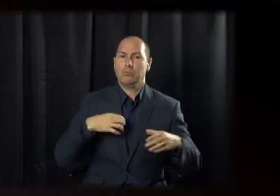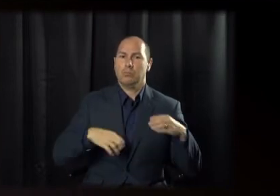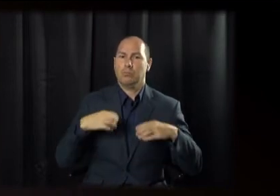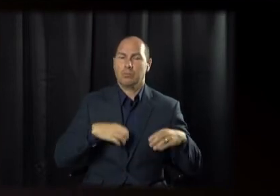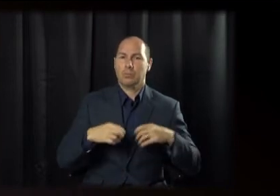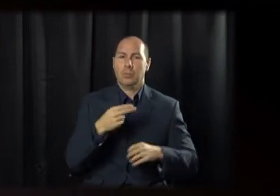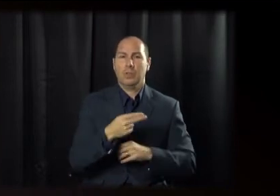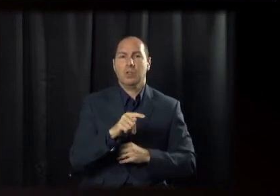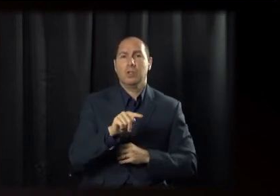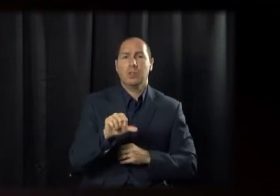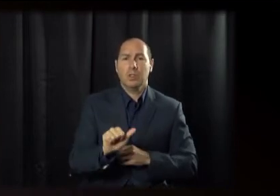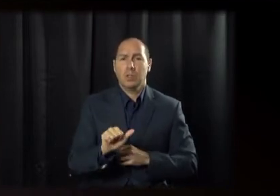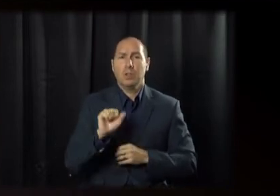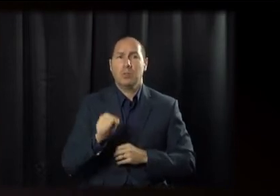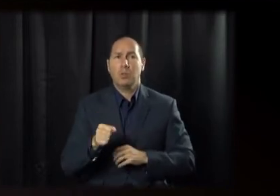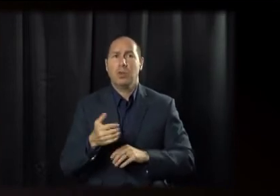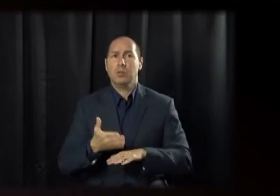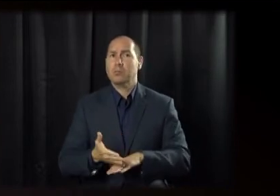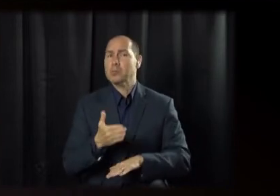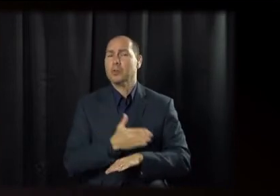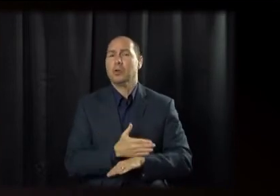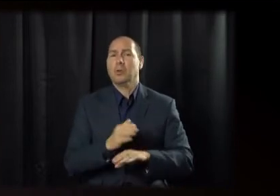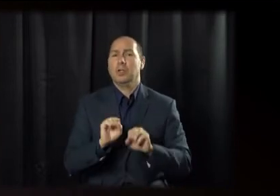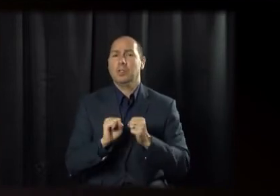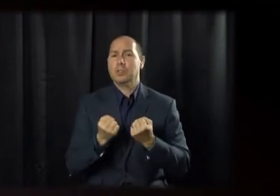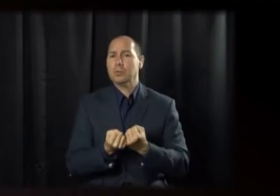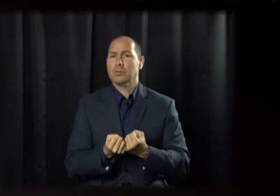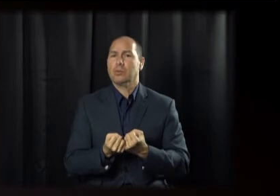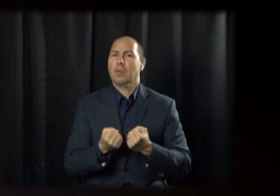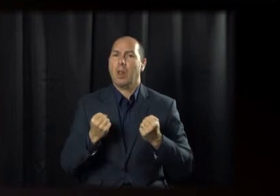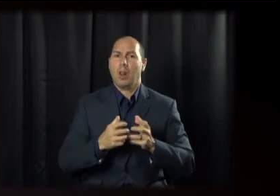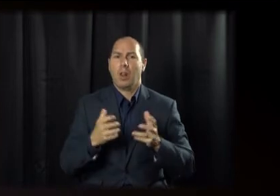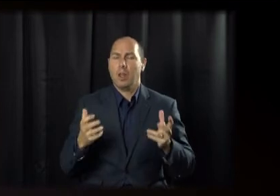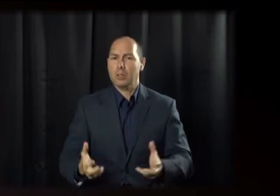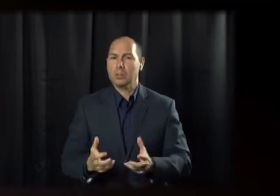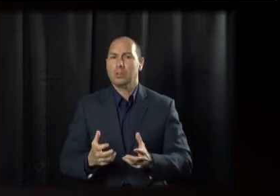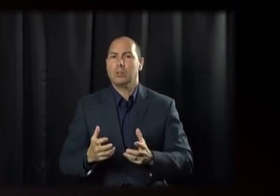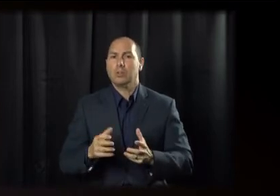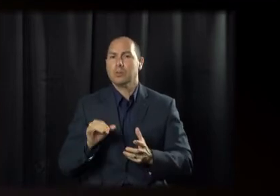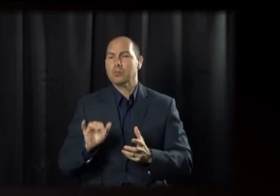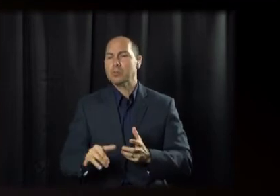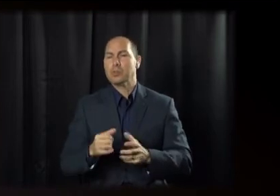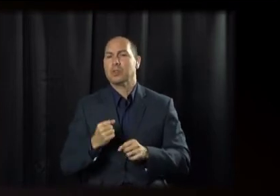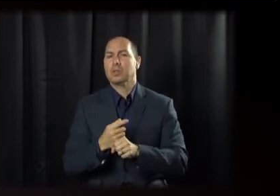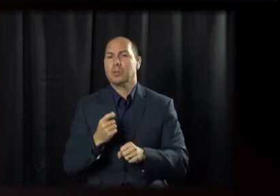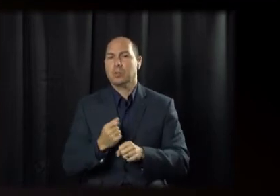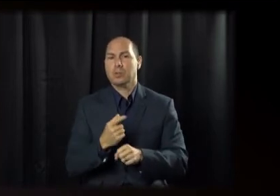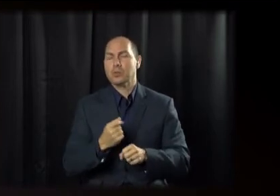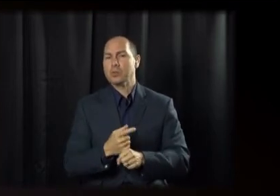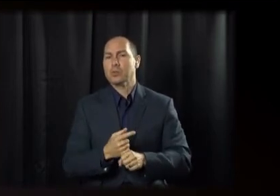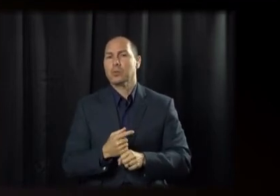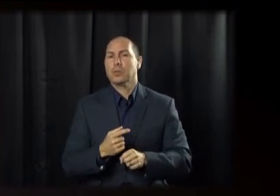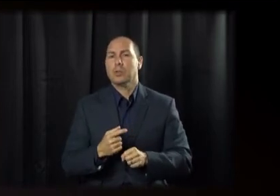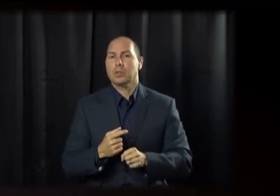can significantly improve its financial condition, achieving average annual pre-debt surpluses,